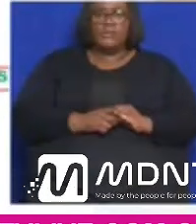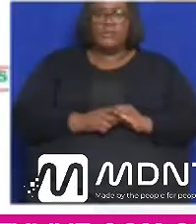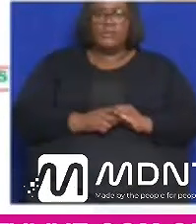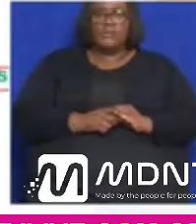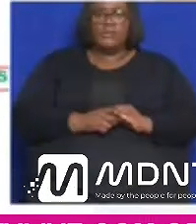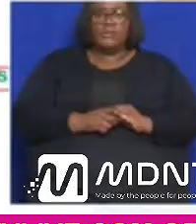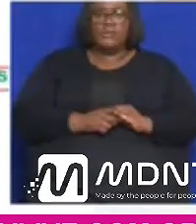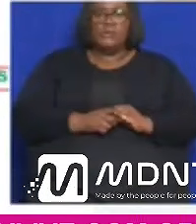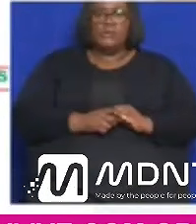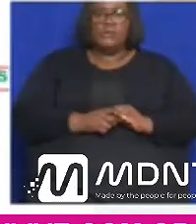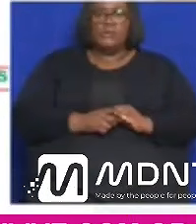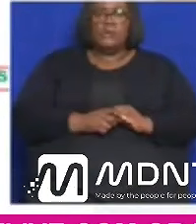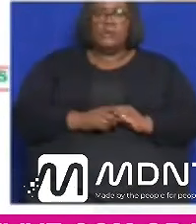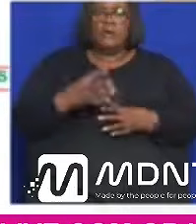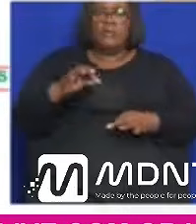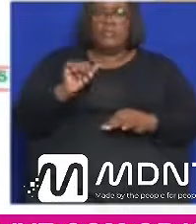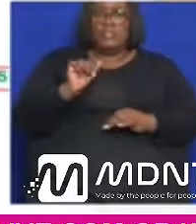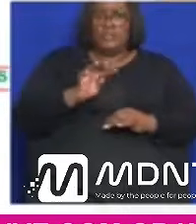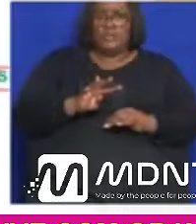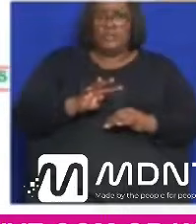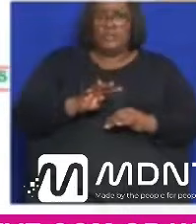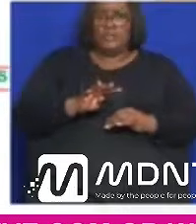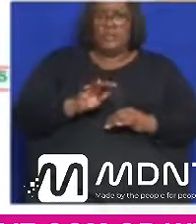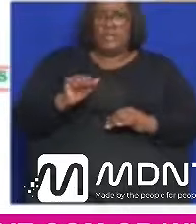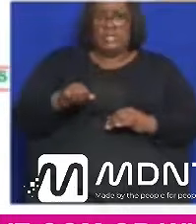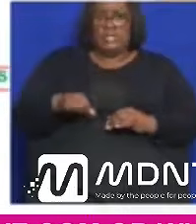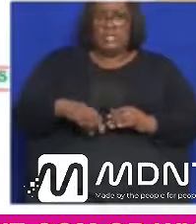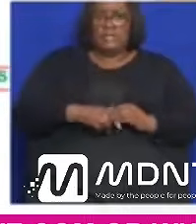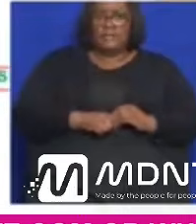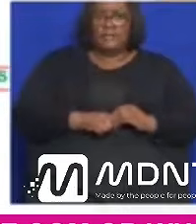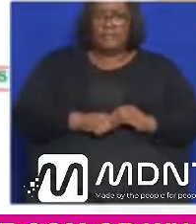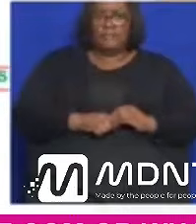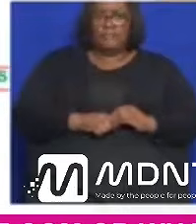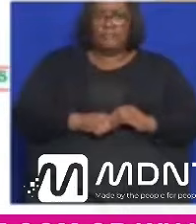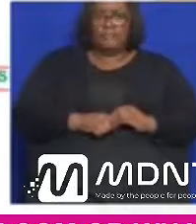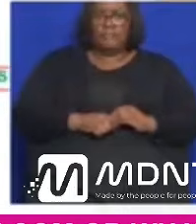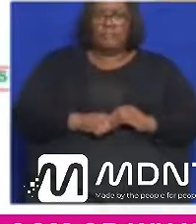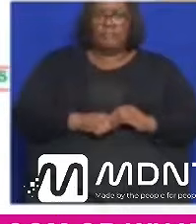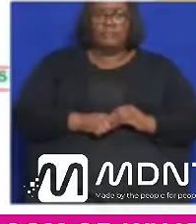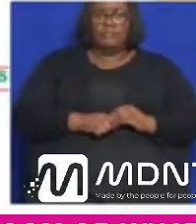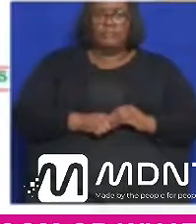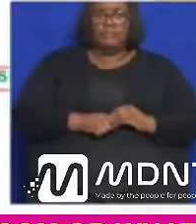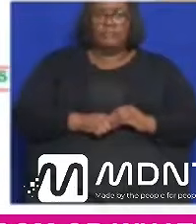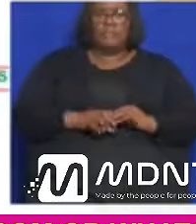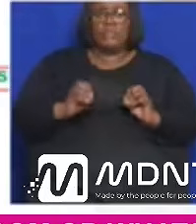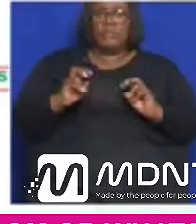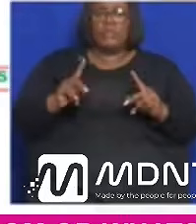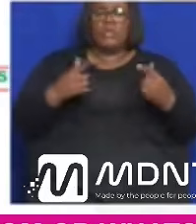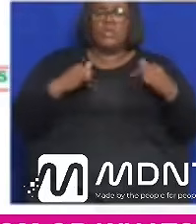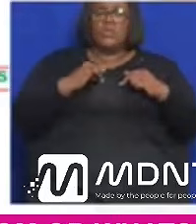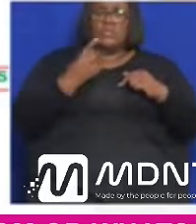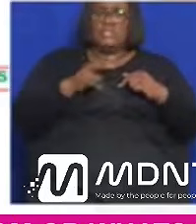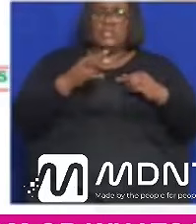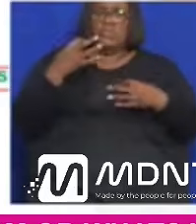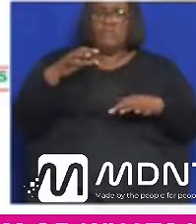Page 64, yes, sir. Yes, it's fine. Okay, so I say we see from page 64 that you shared with